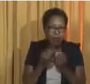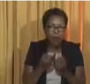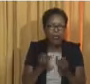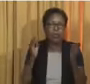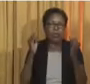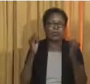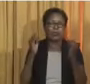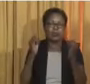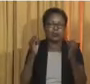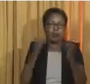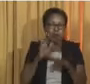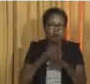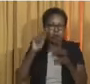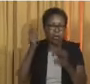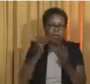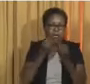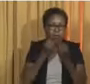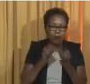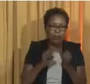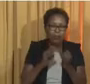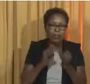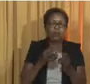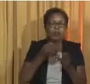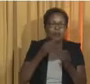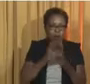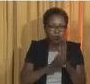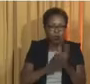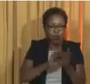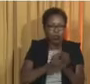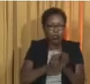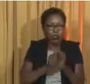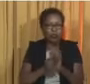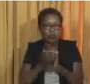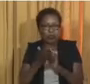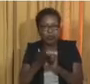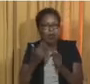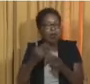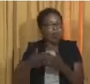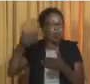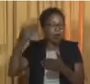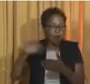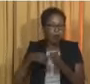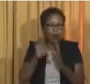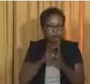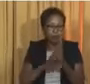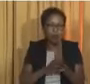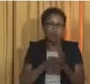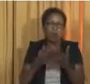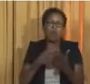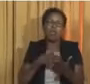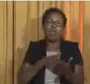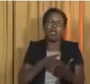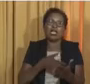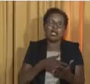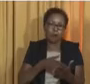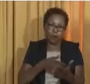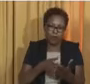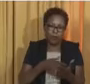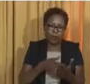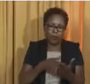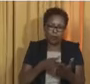amendments during the post-independent period. The former constitution was flexible, giving the legislative